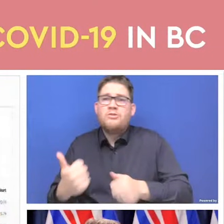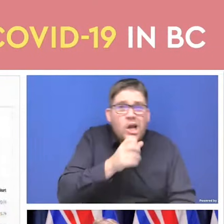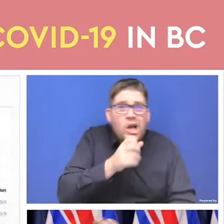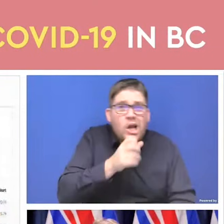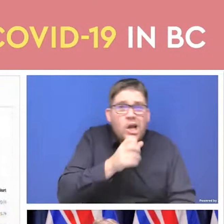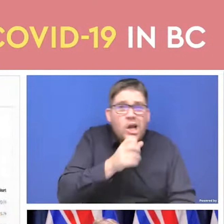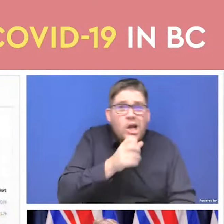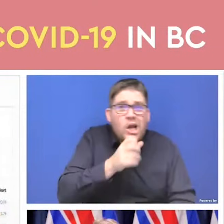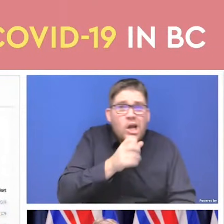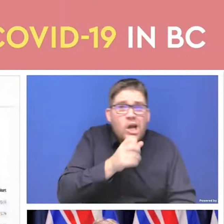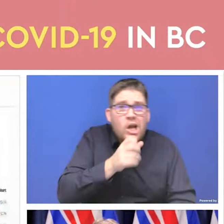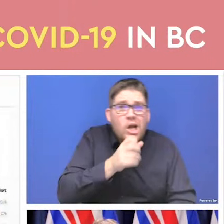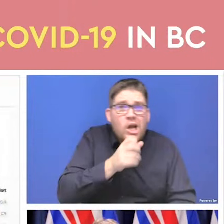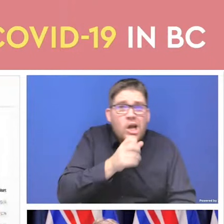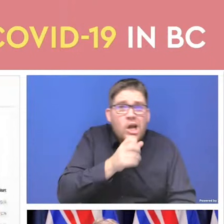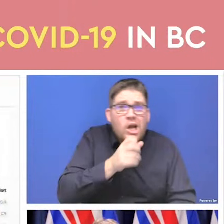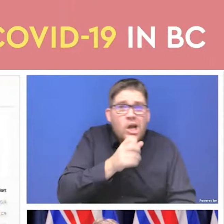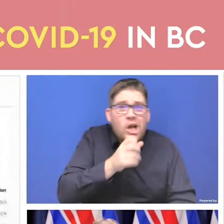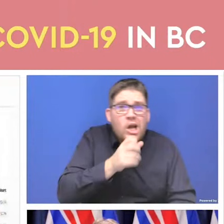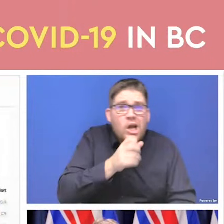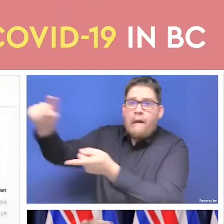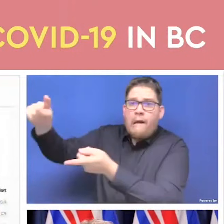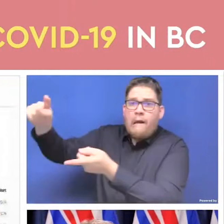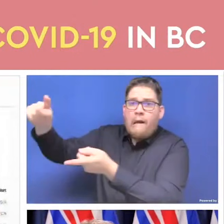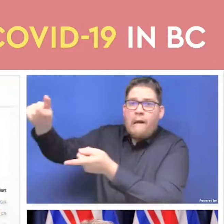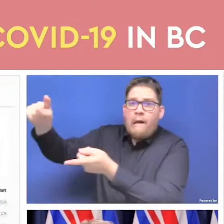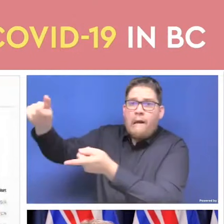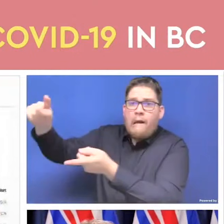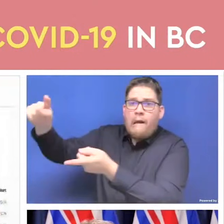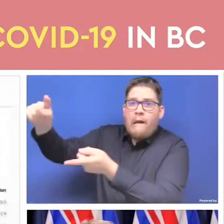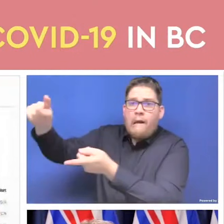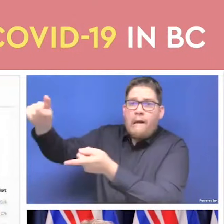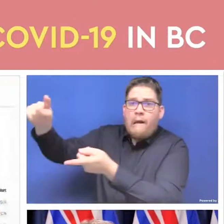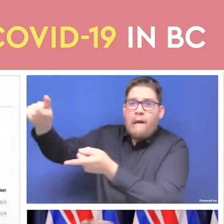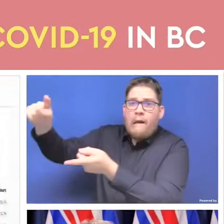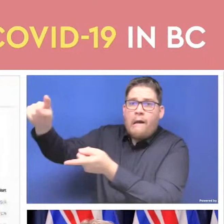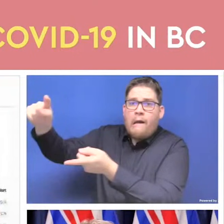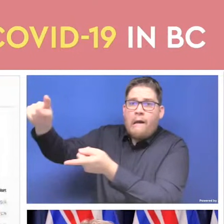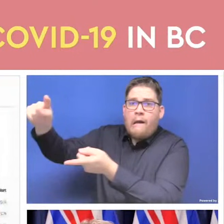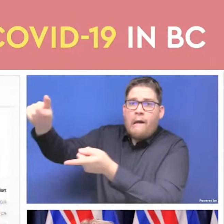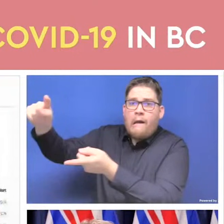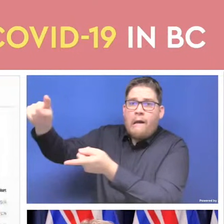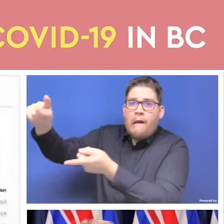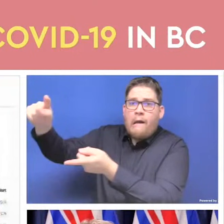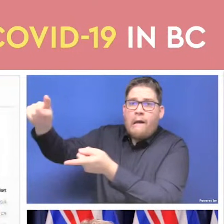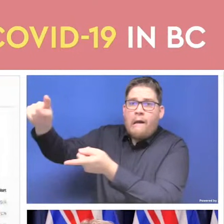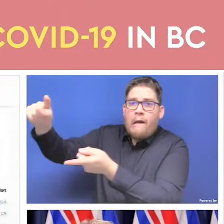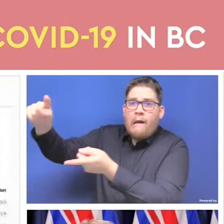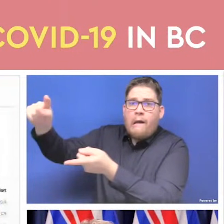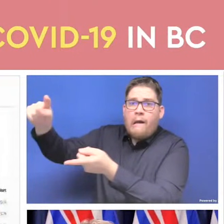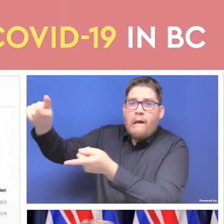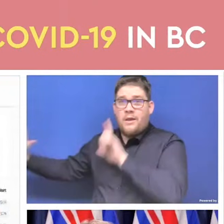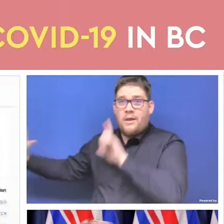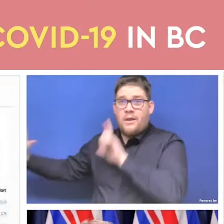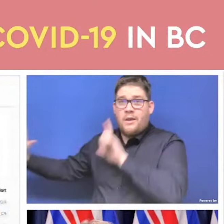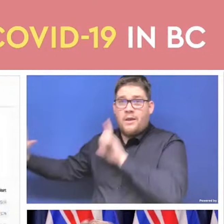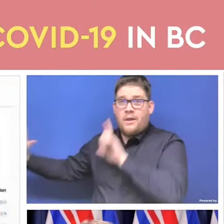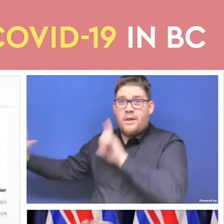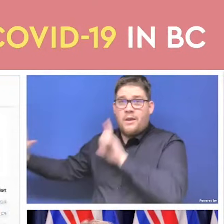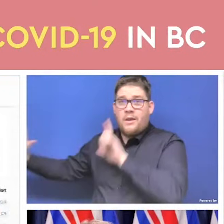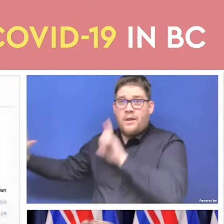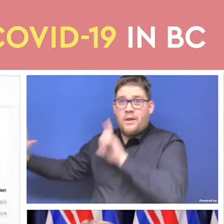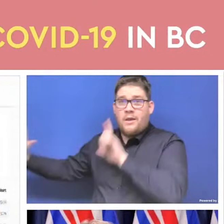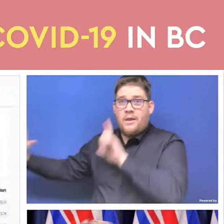of vaccine. And as you can see, this is a graph that shows the profile of people who will become eligible at 6 months over